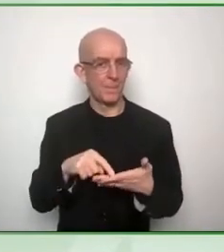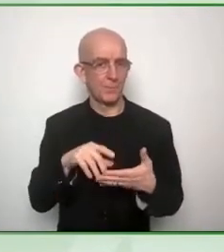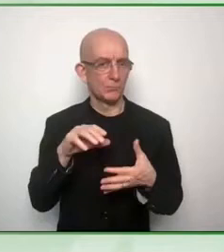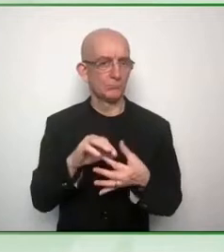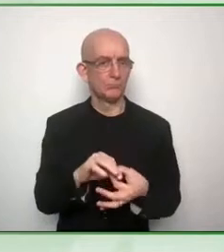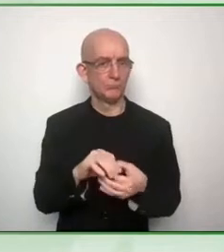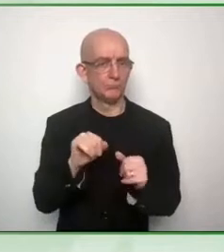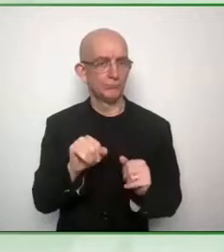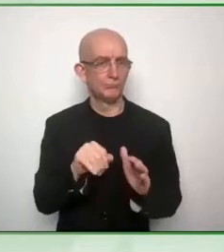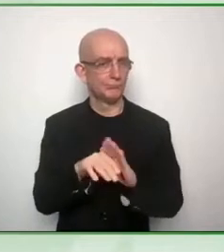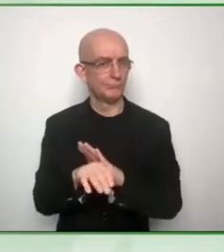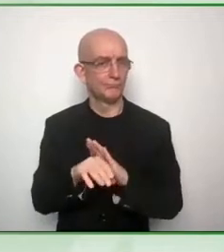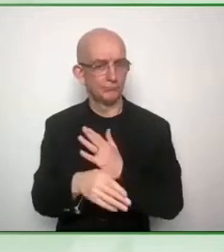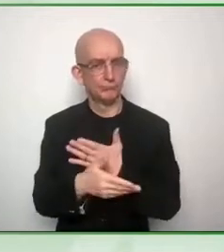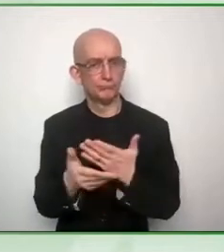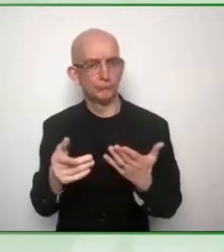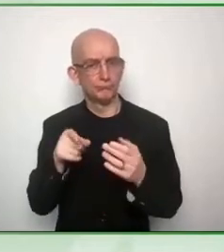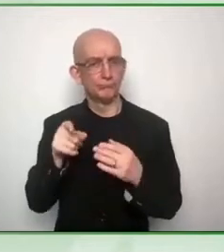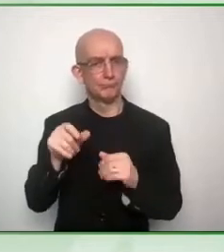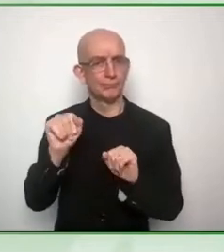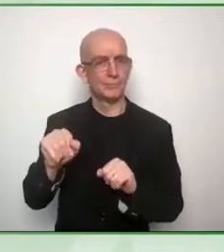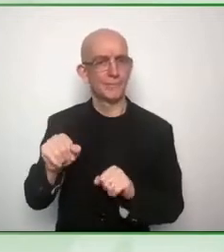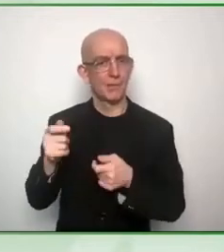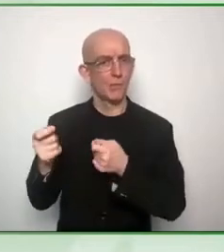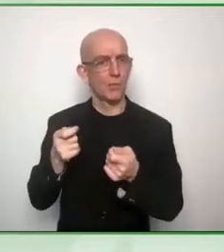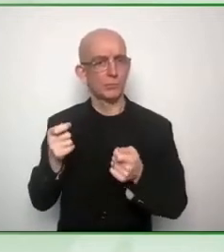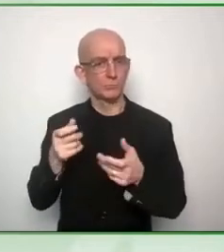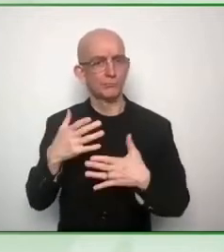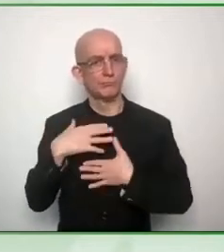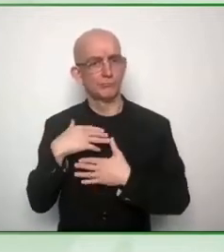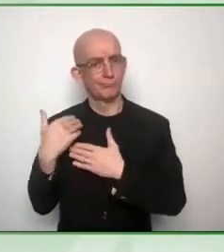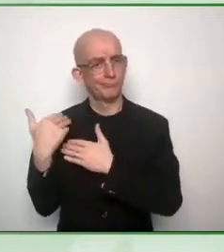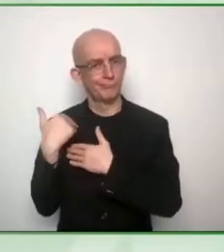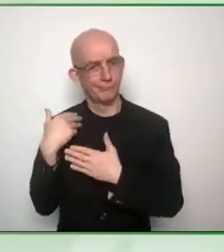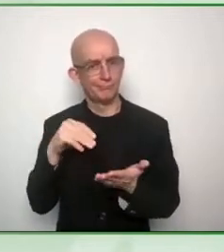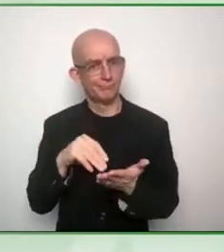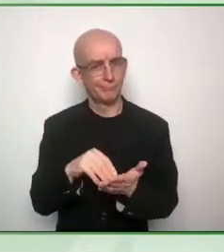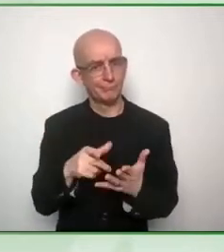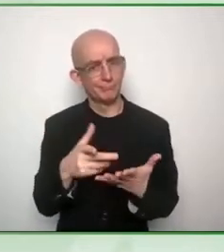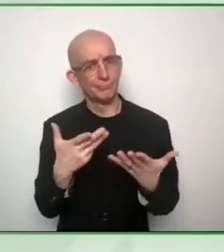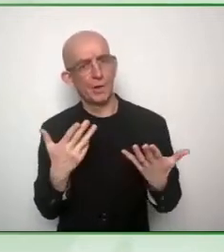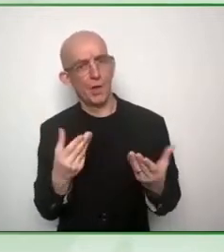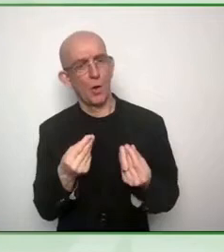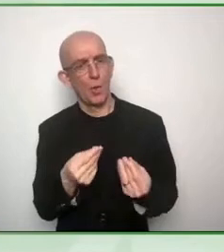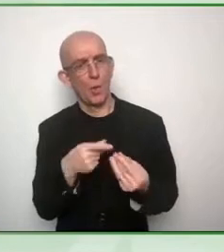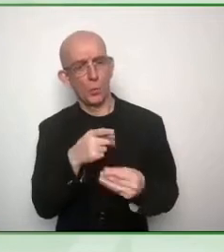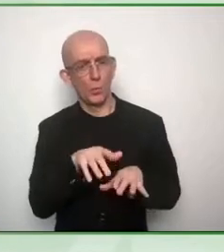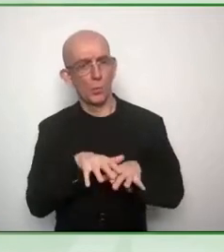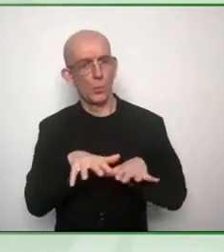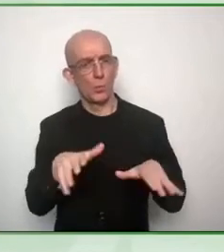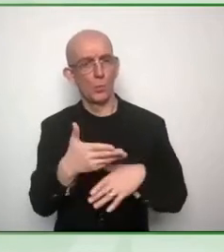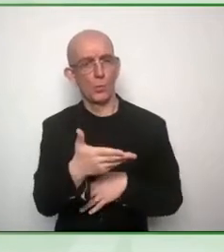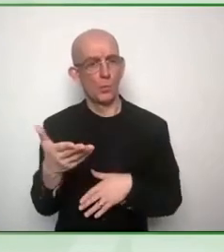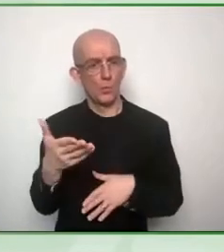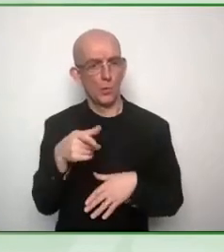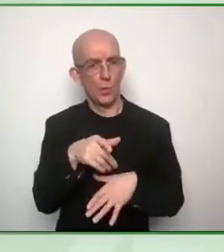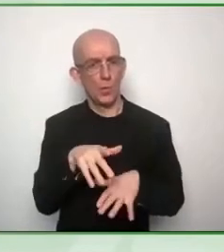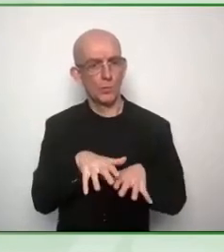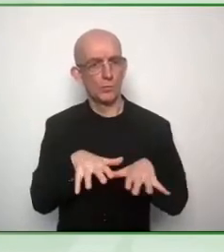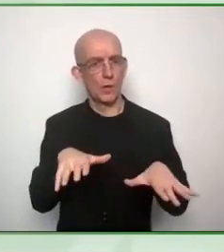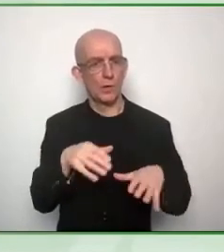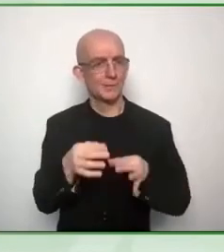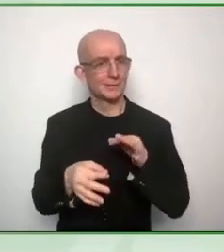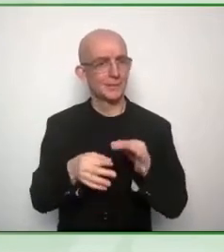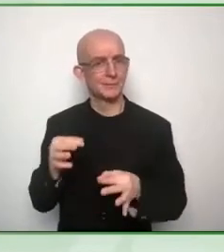So we are using various social platforms to reach the end user. So there's two types